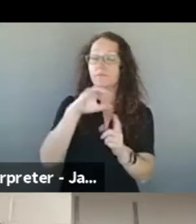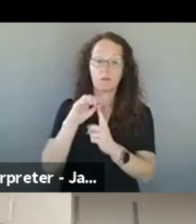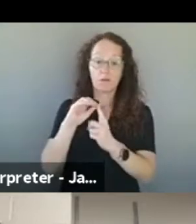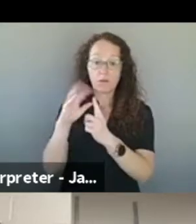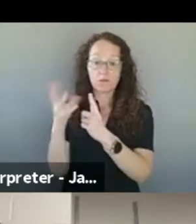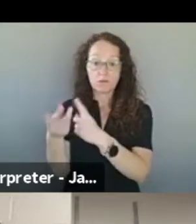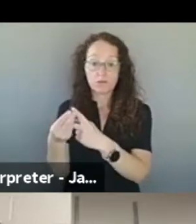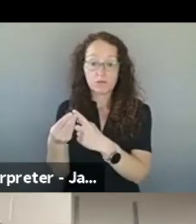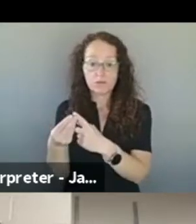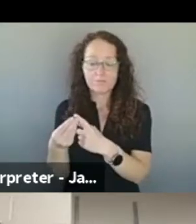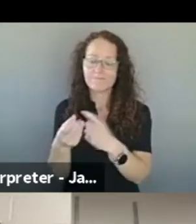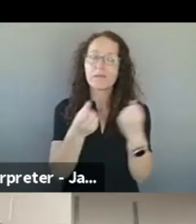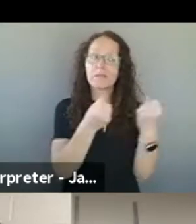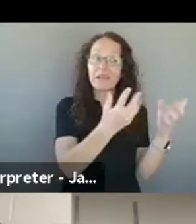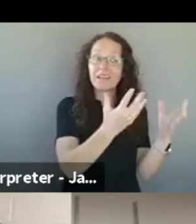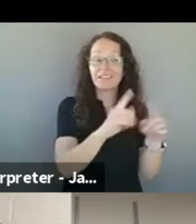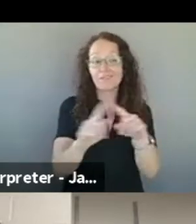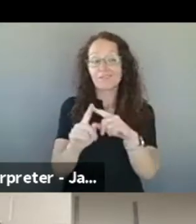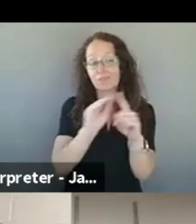in many cultures,